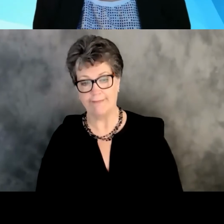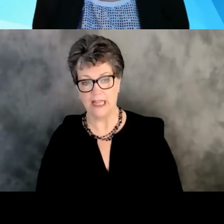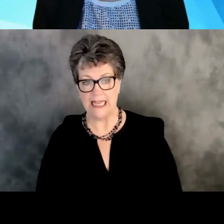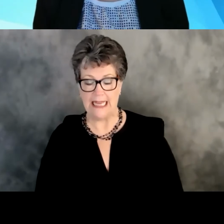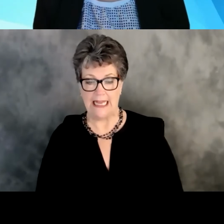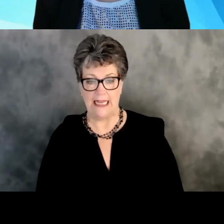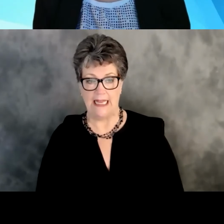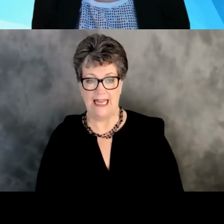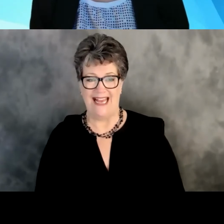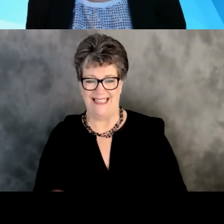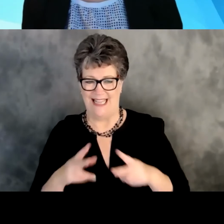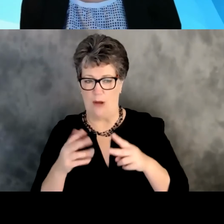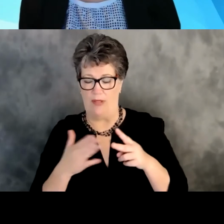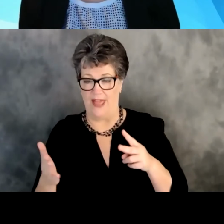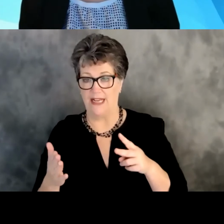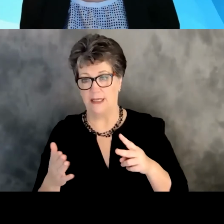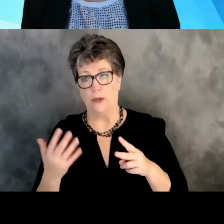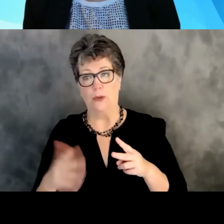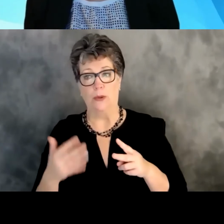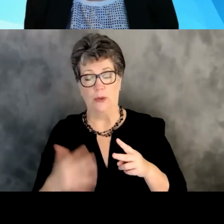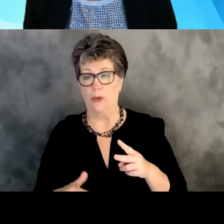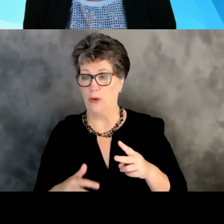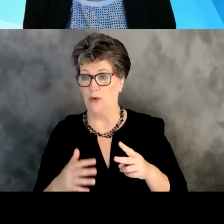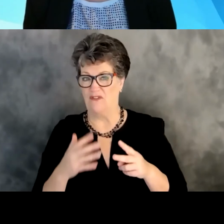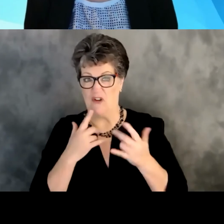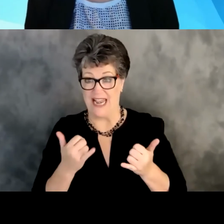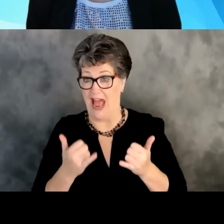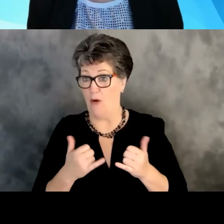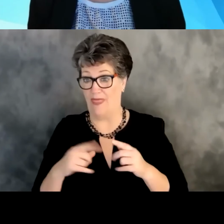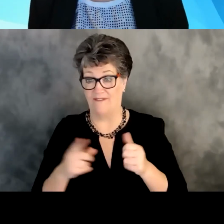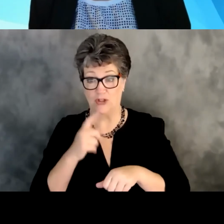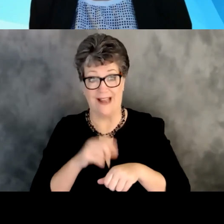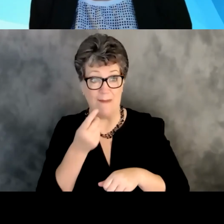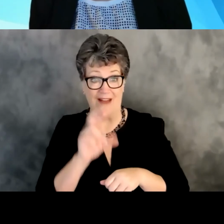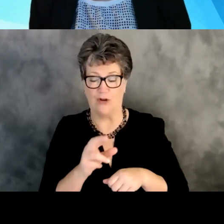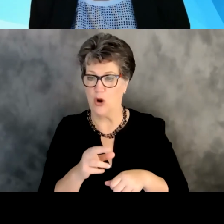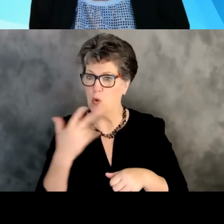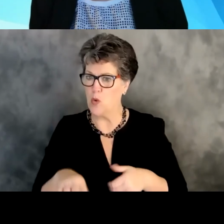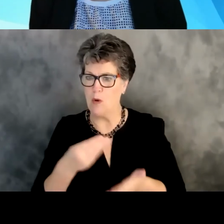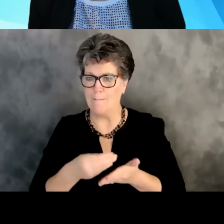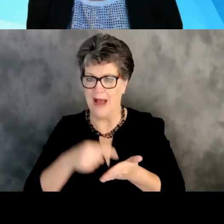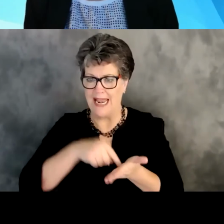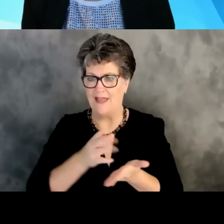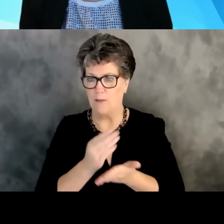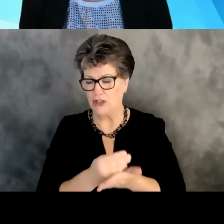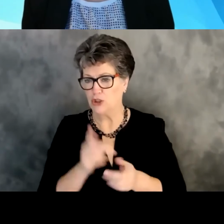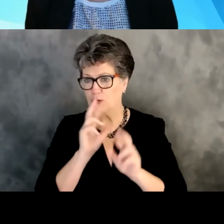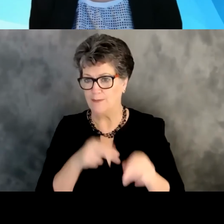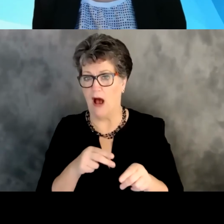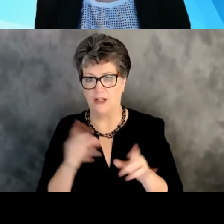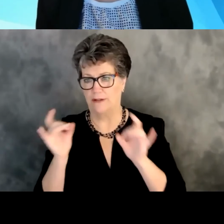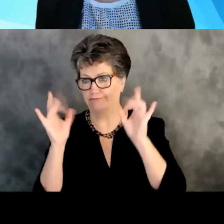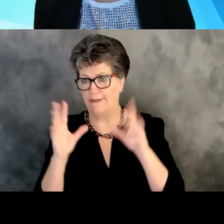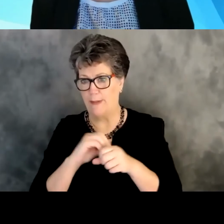I would say a couple things. There's an unprecedented amount of money in the network now to respond to the crisis, the catastrophe